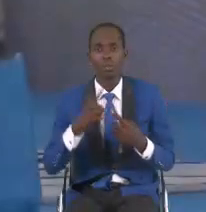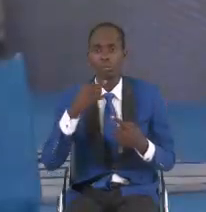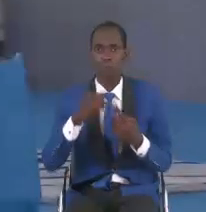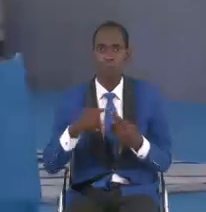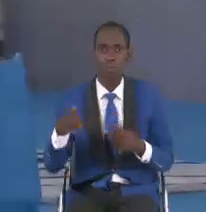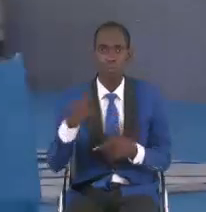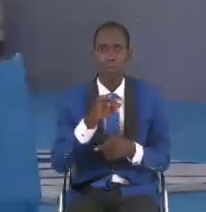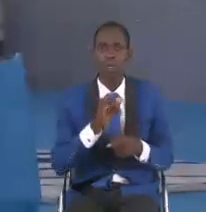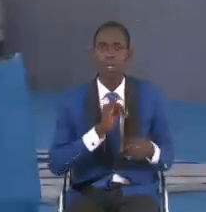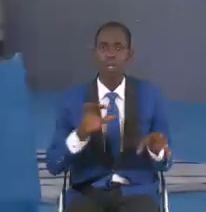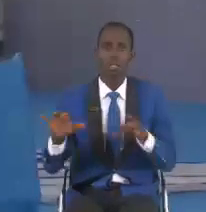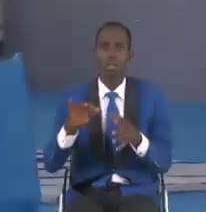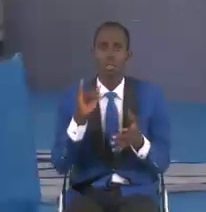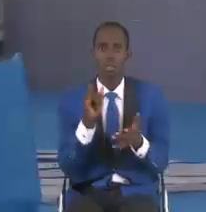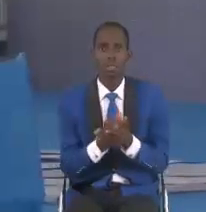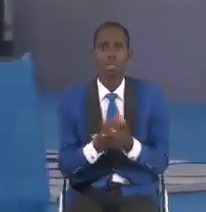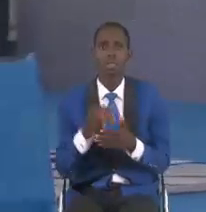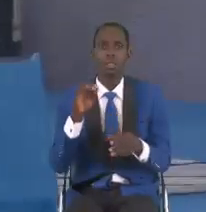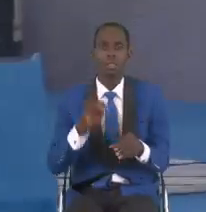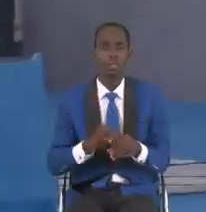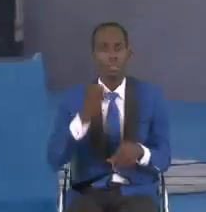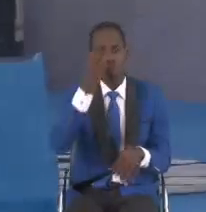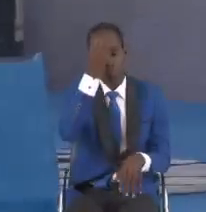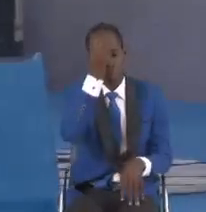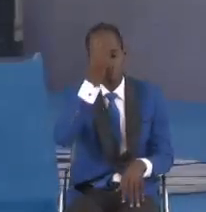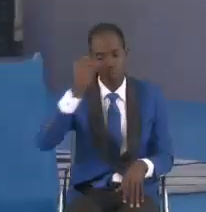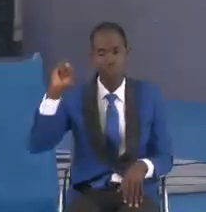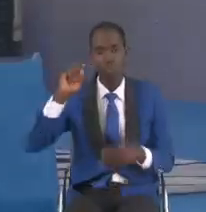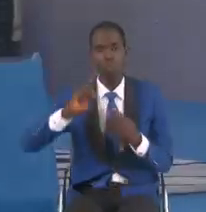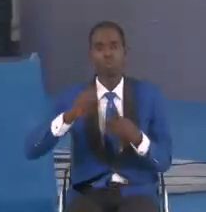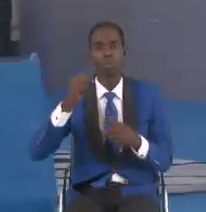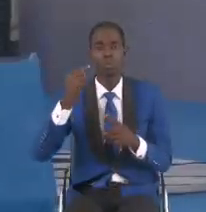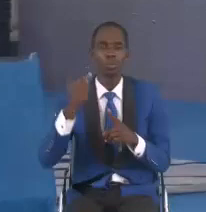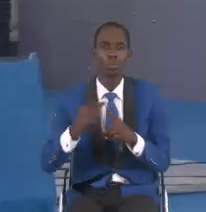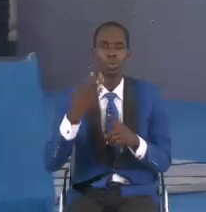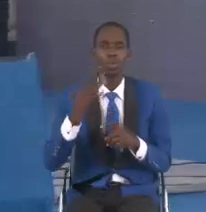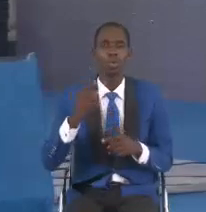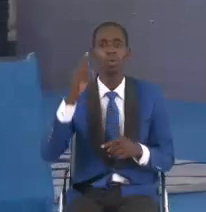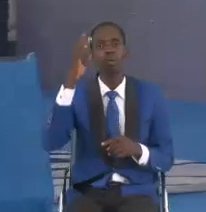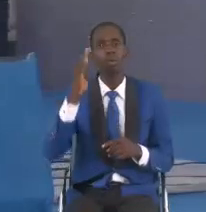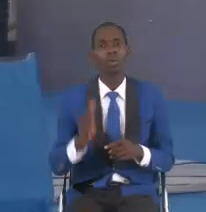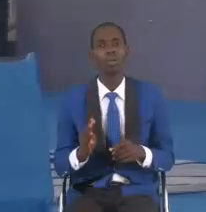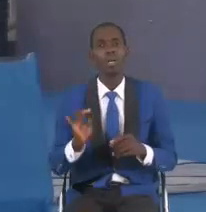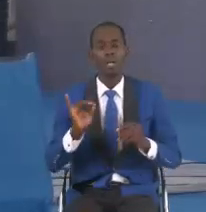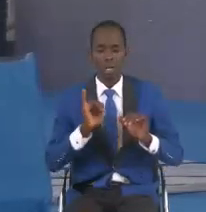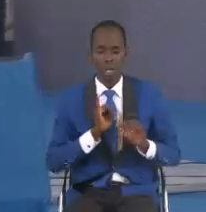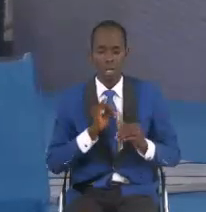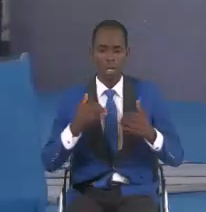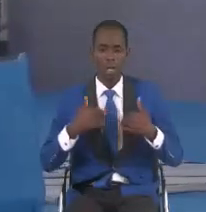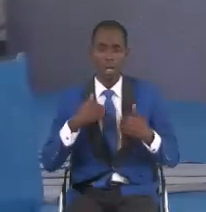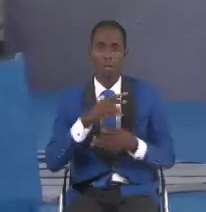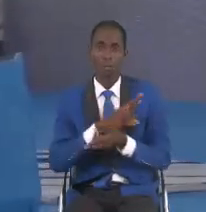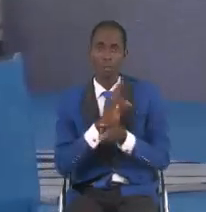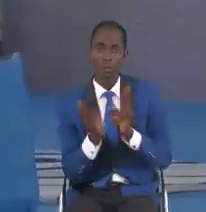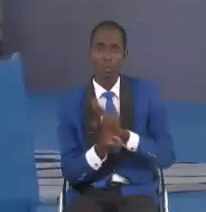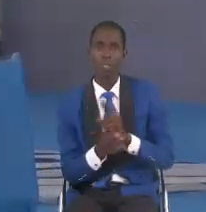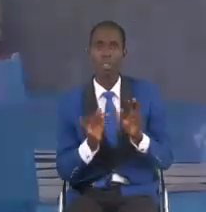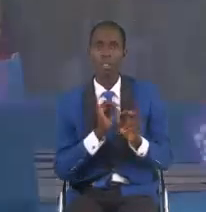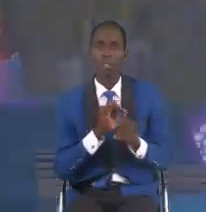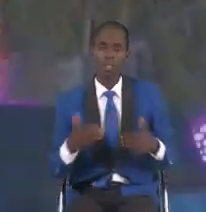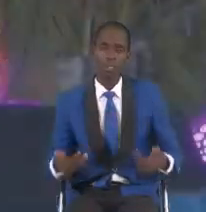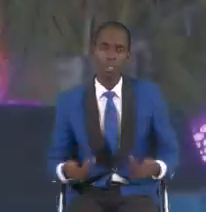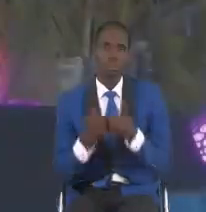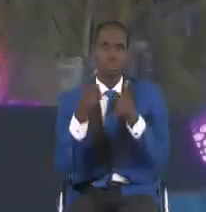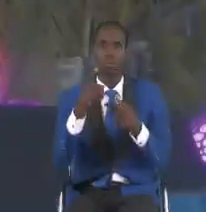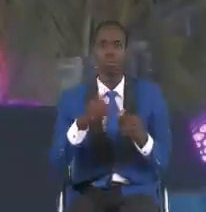did that in disobedience to the word of God. I have repented. And I challenge you to